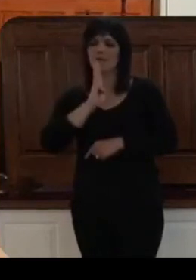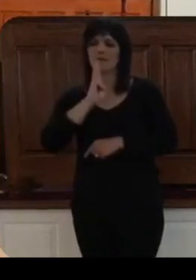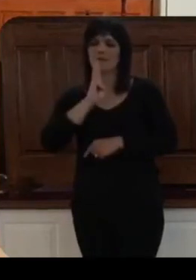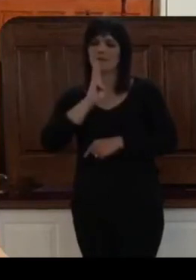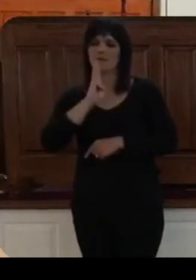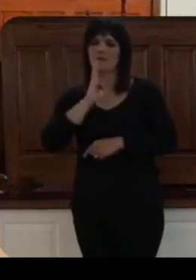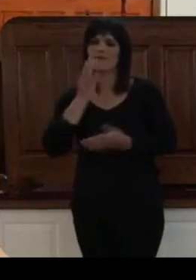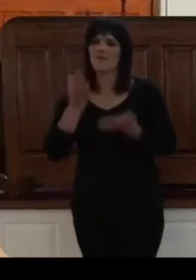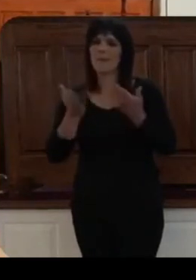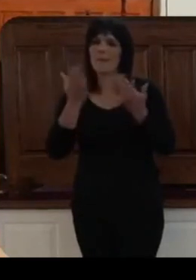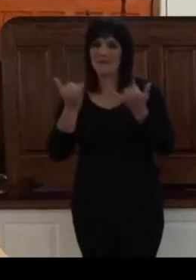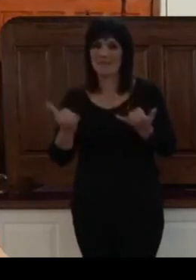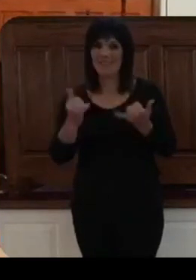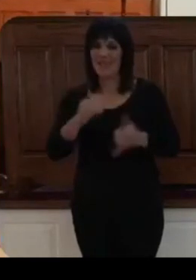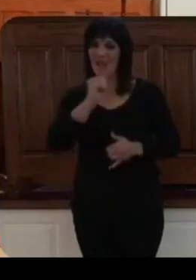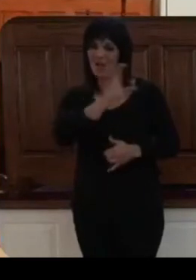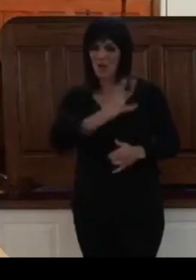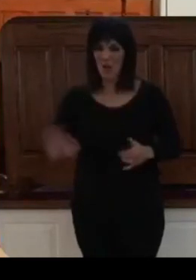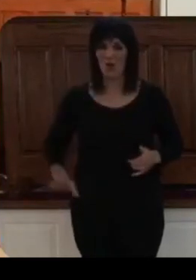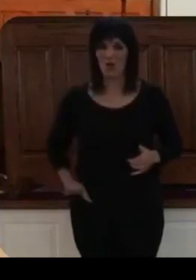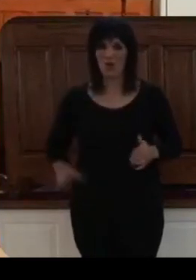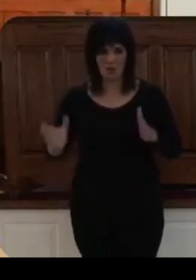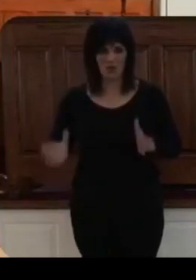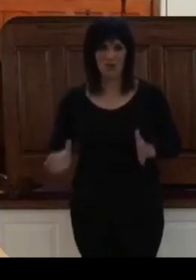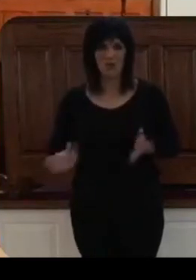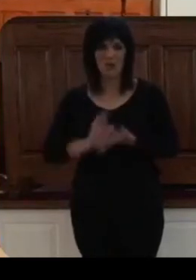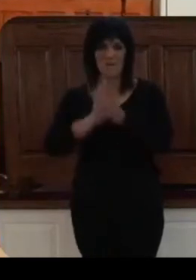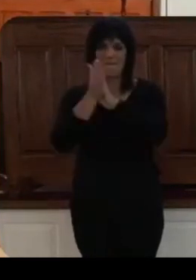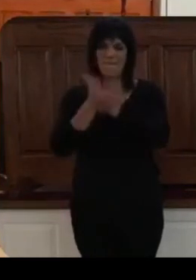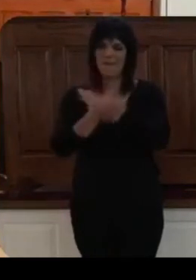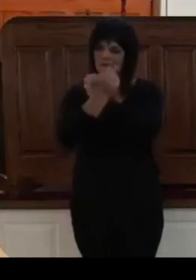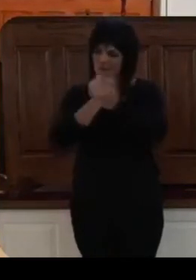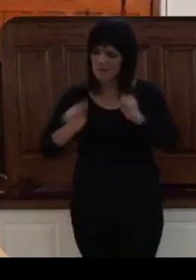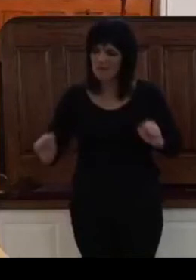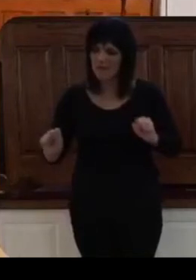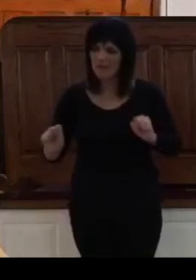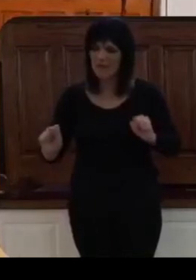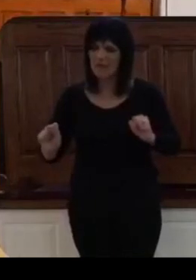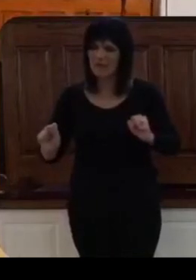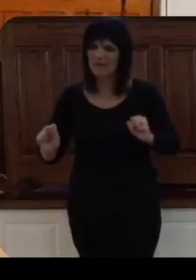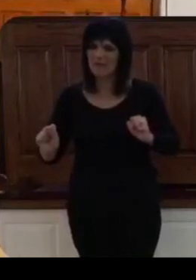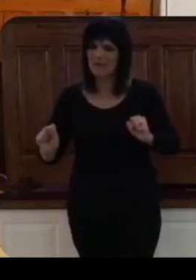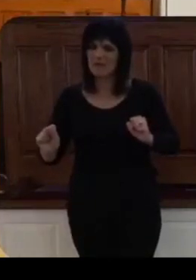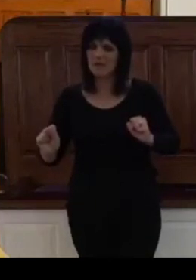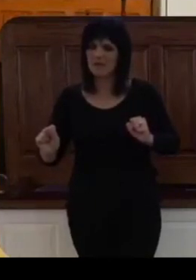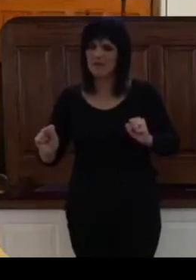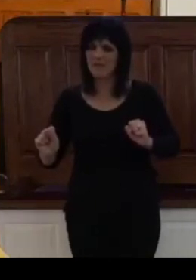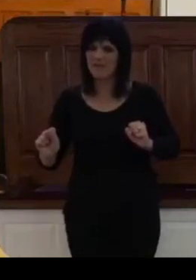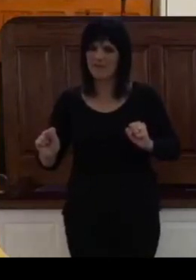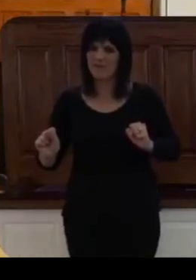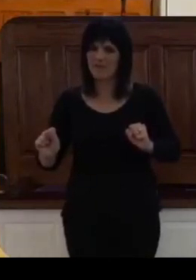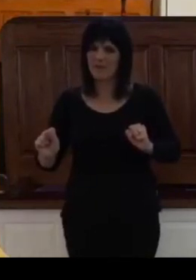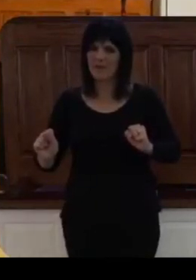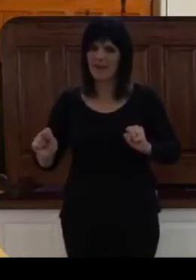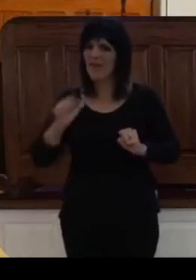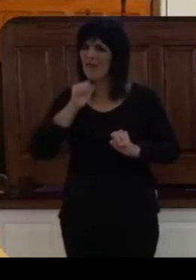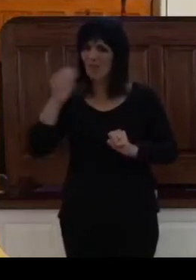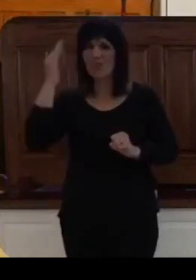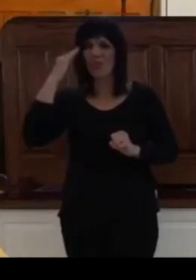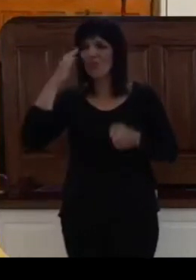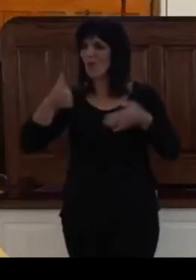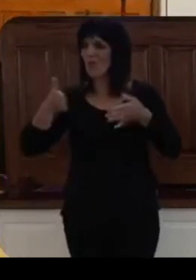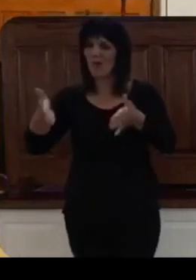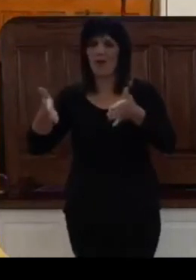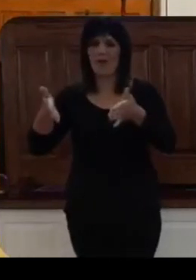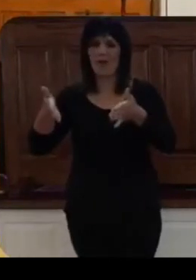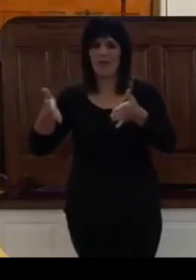today will be the day of their salvation. Give them the courage to speak up and say, I don't, just like Thomas, Lord, we don't know the way, and allow